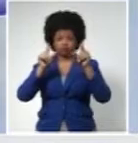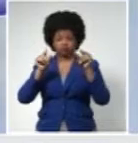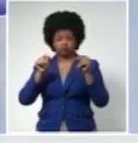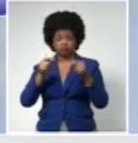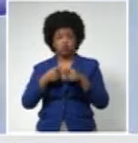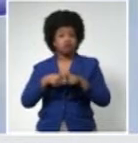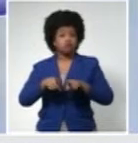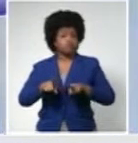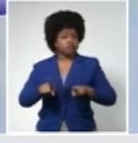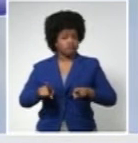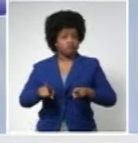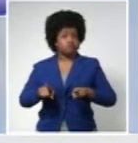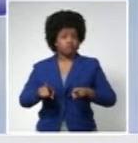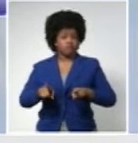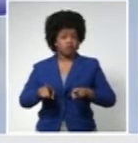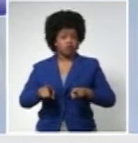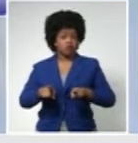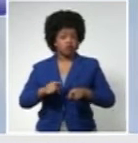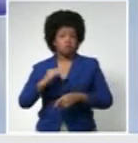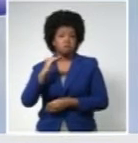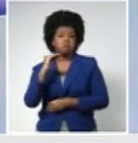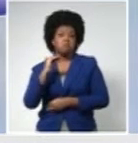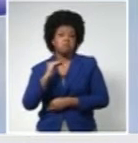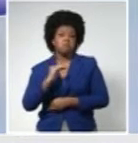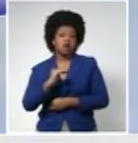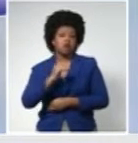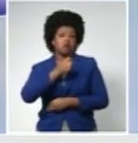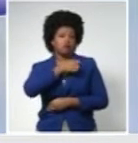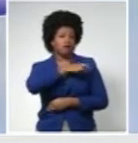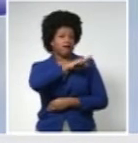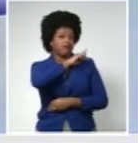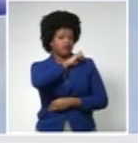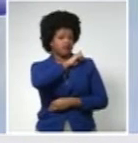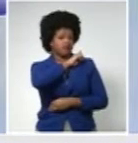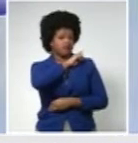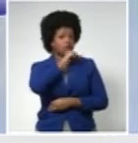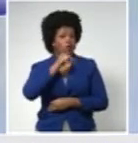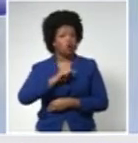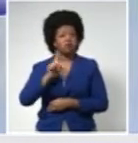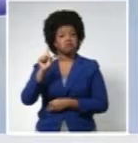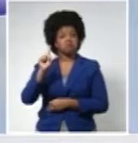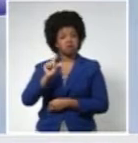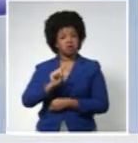inhabitants in the last 15 days.